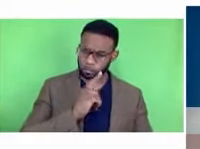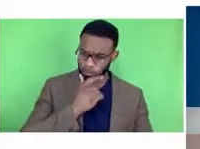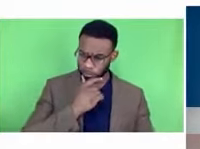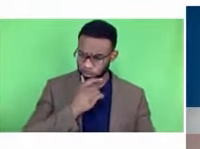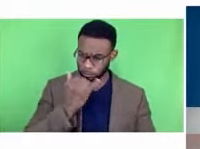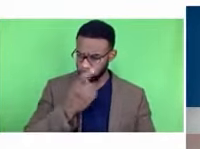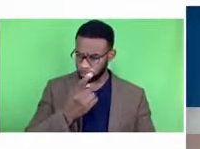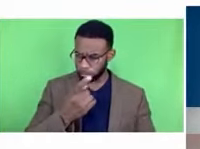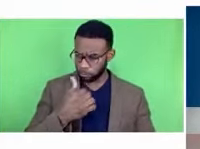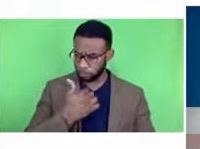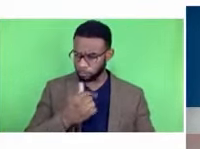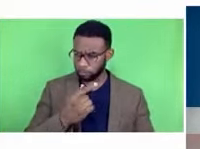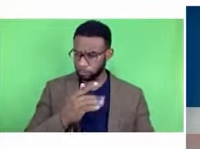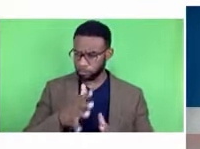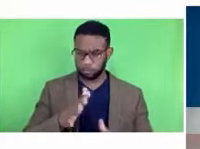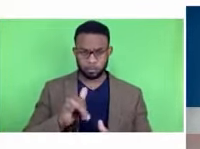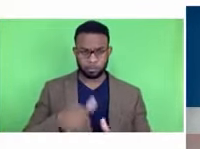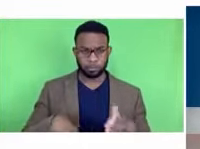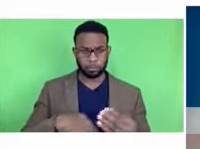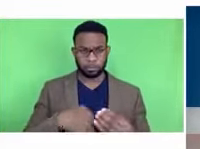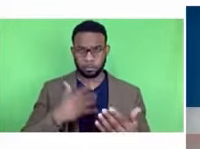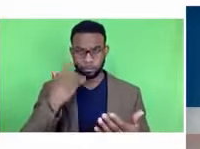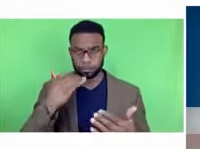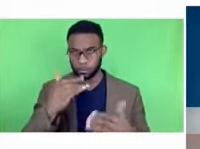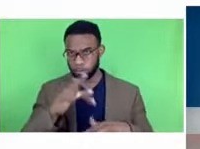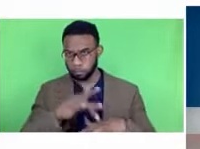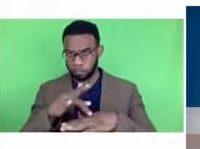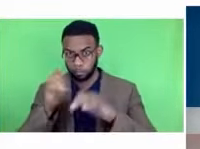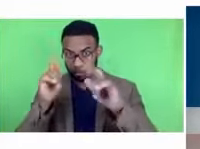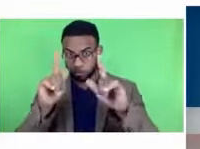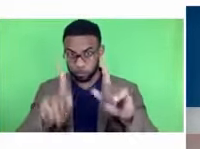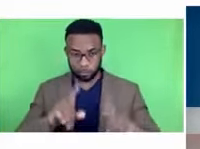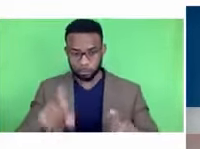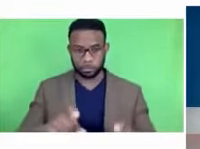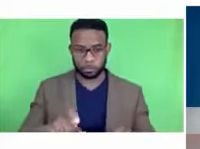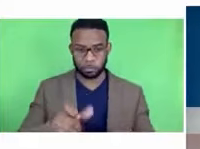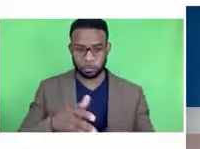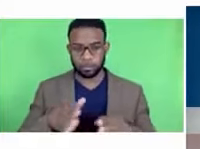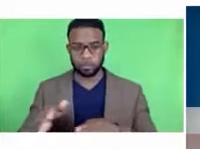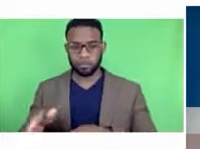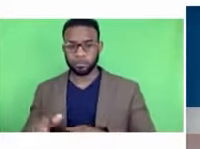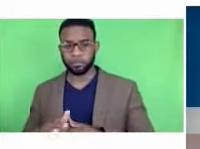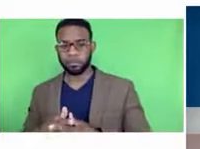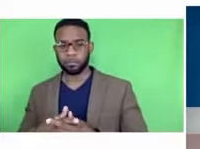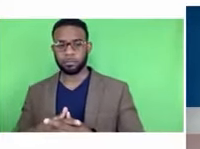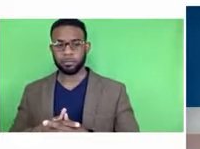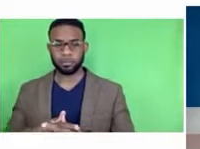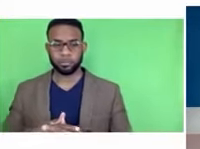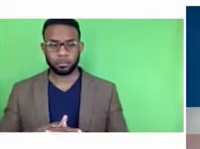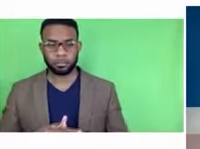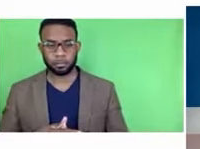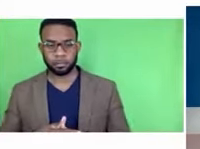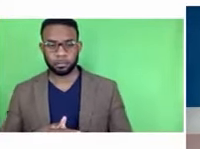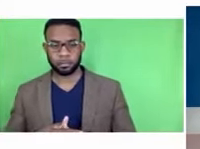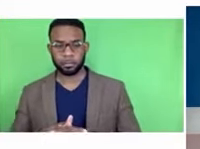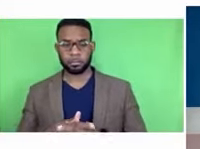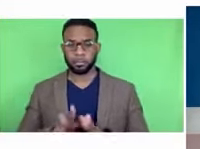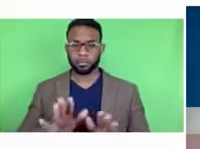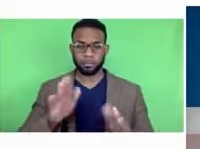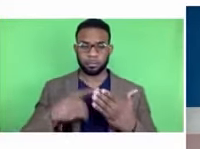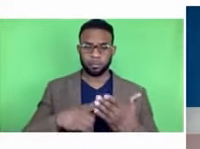anybody has anything else they'd like to add. I know we kind of touched on all of the questions in some capacity. It's been a great conversation for